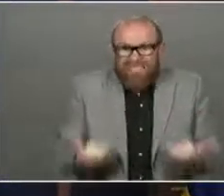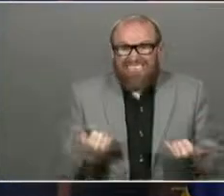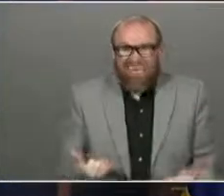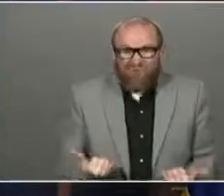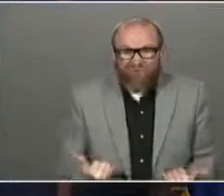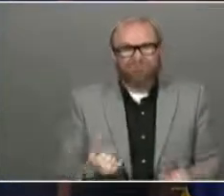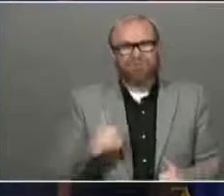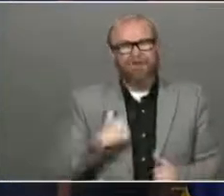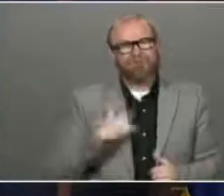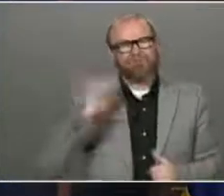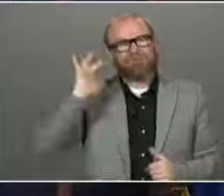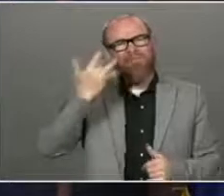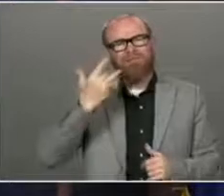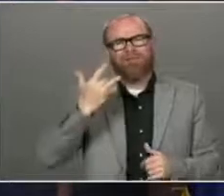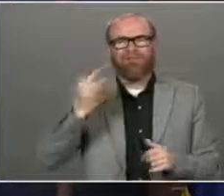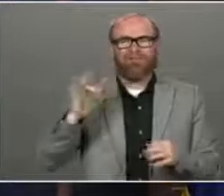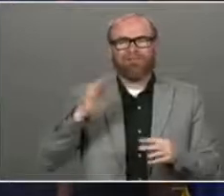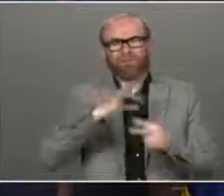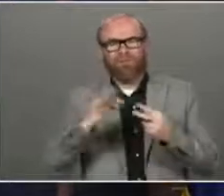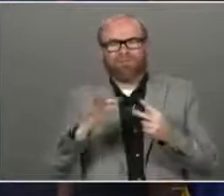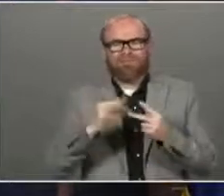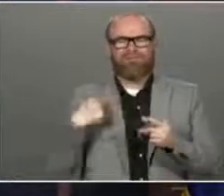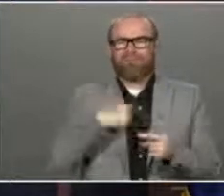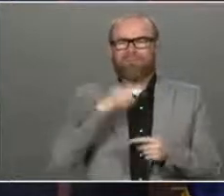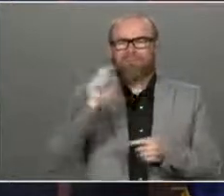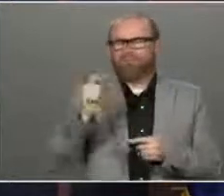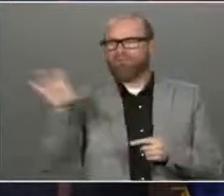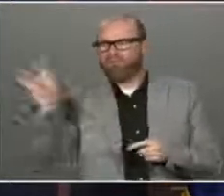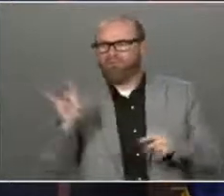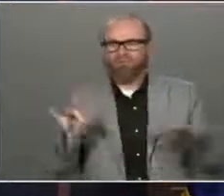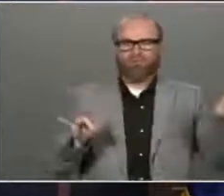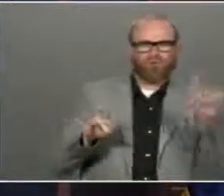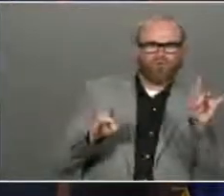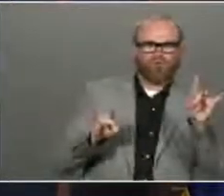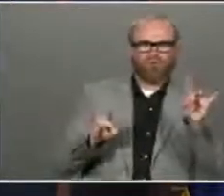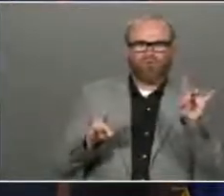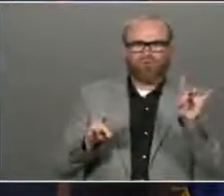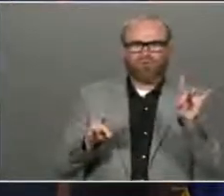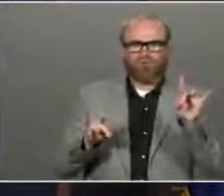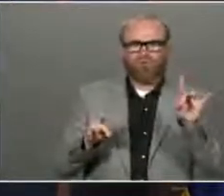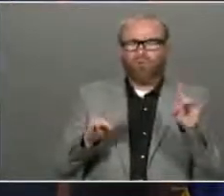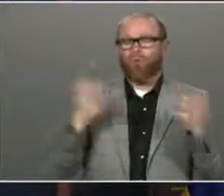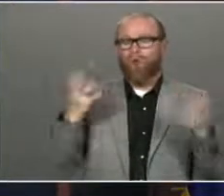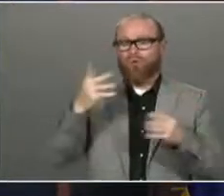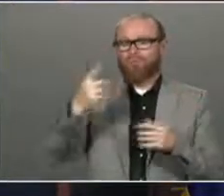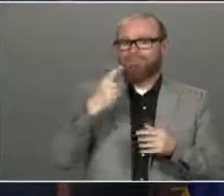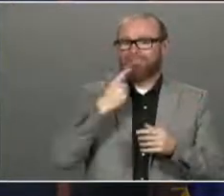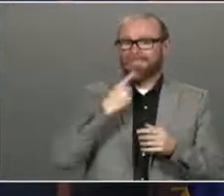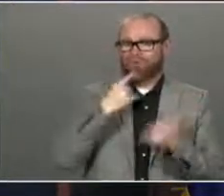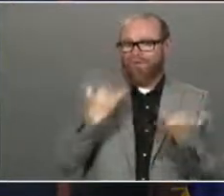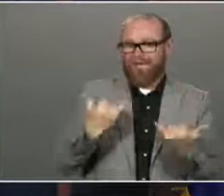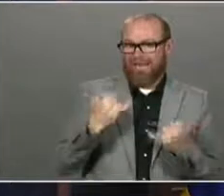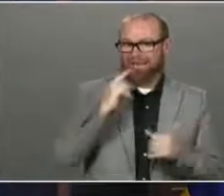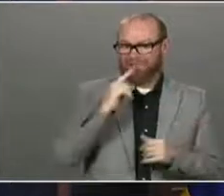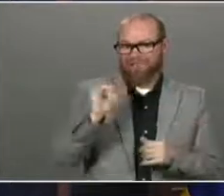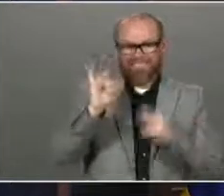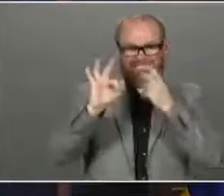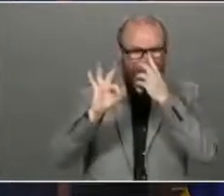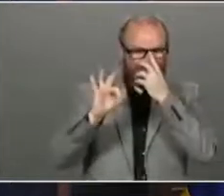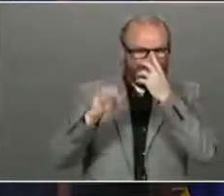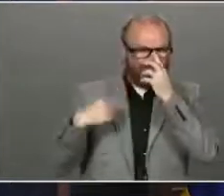so tired of these false choices that we keep being presented with, that you think what you're arguing right now is if we